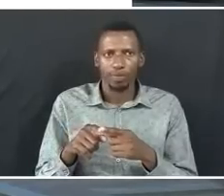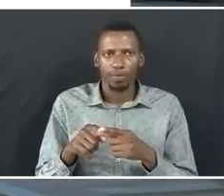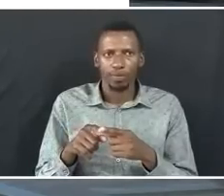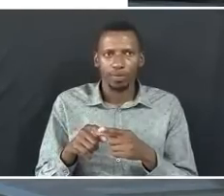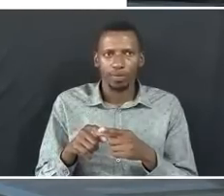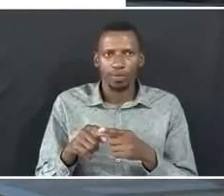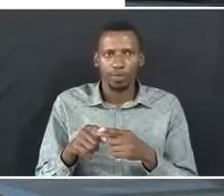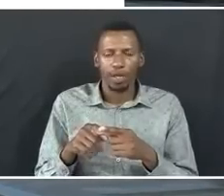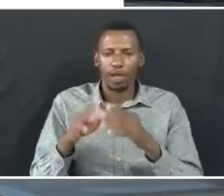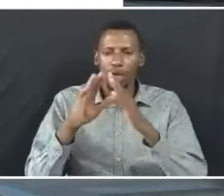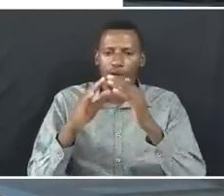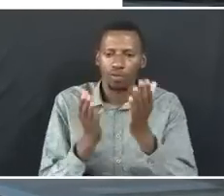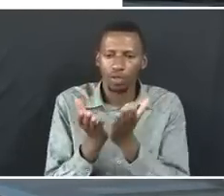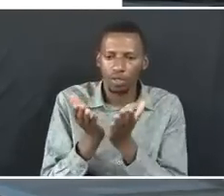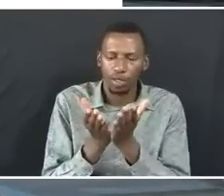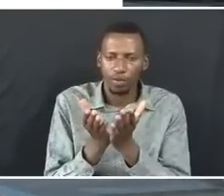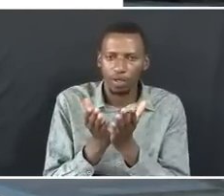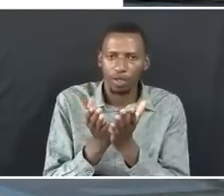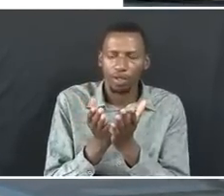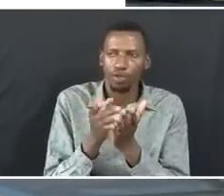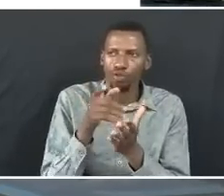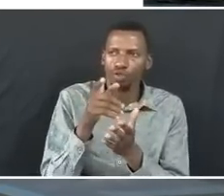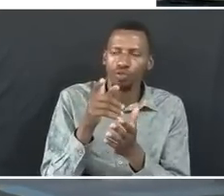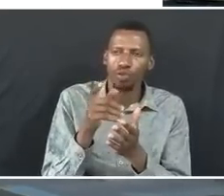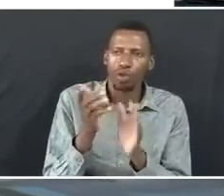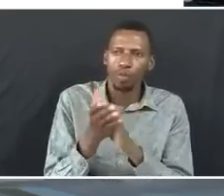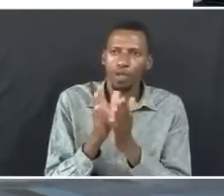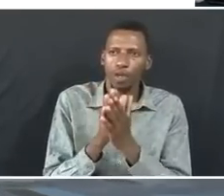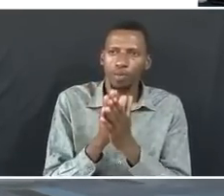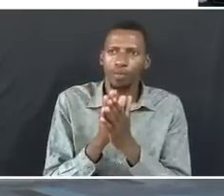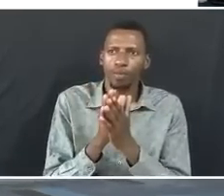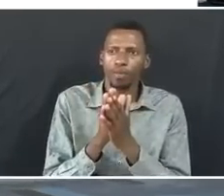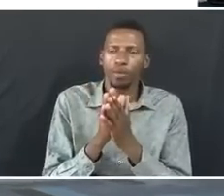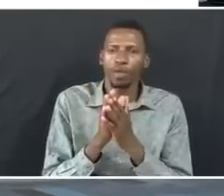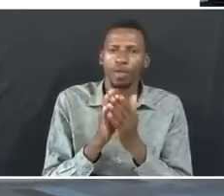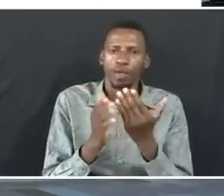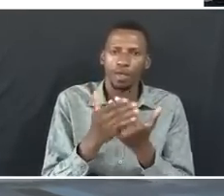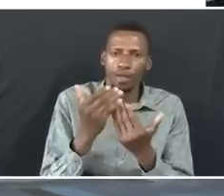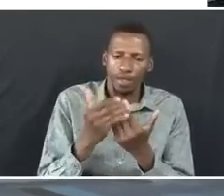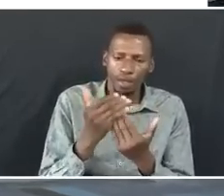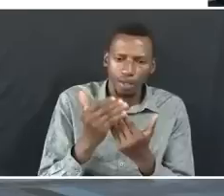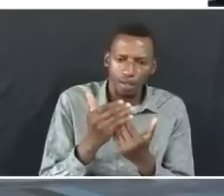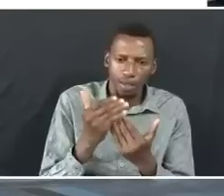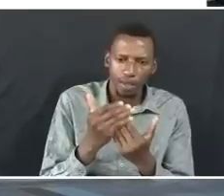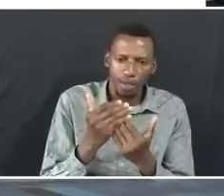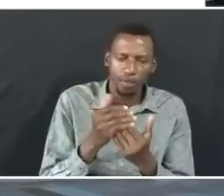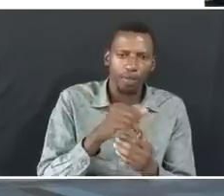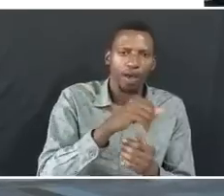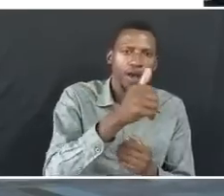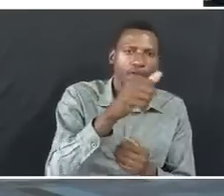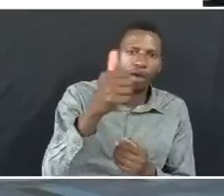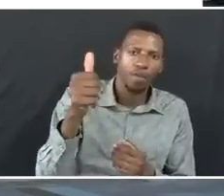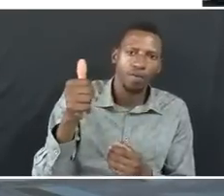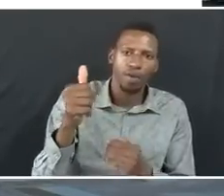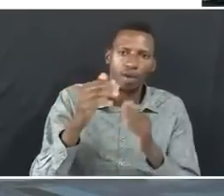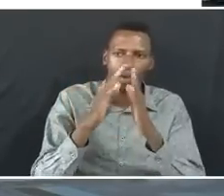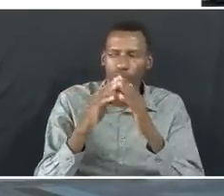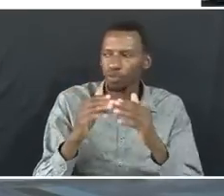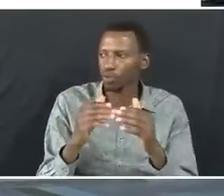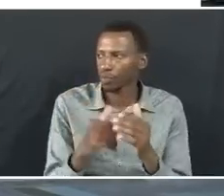house girl wa Rachel, and which day you should be a priest at house girl wa Ngawacha wa